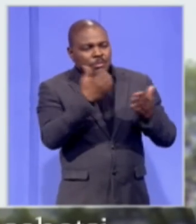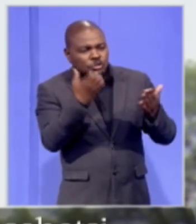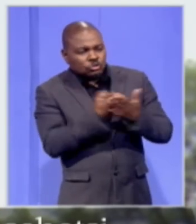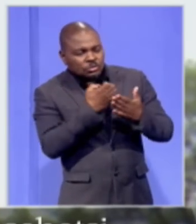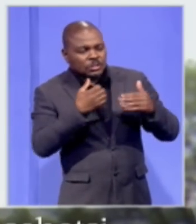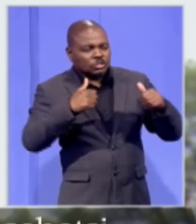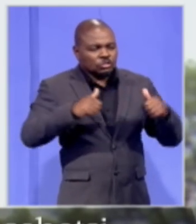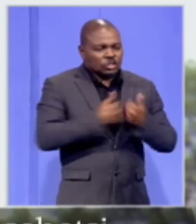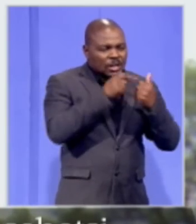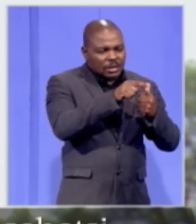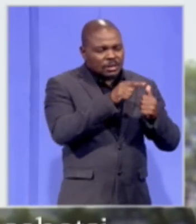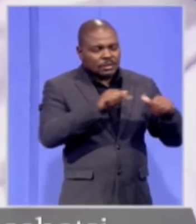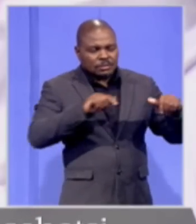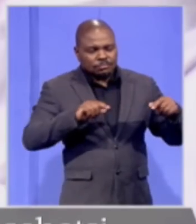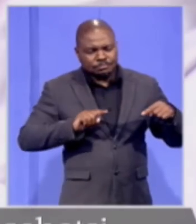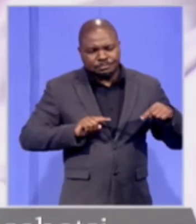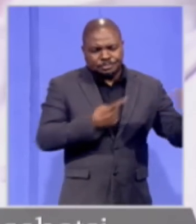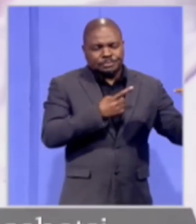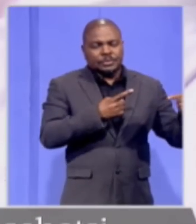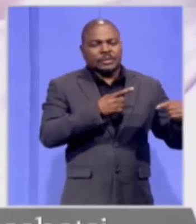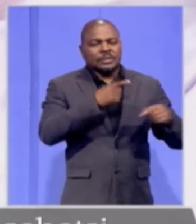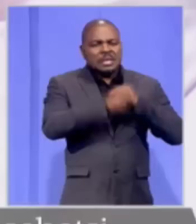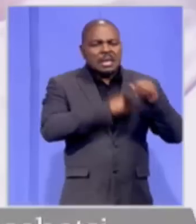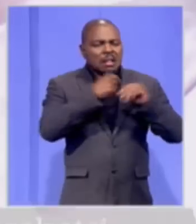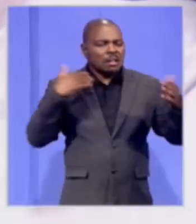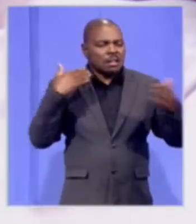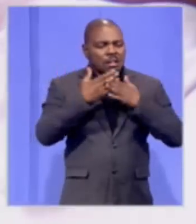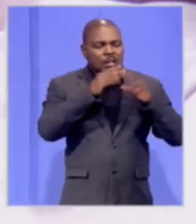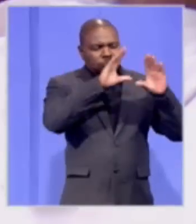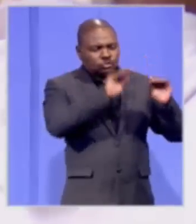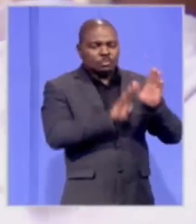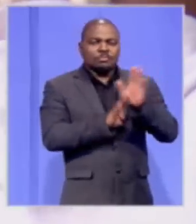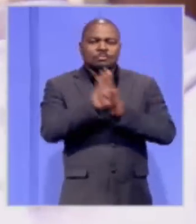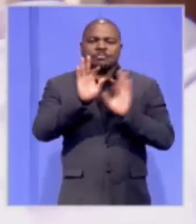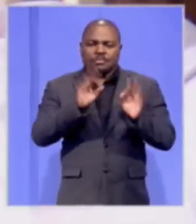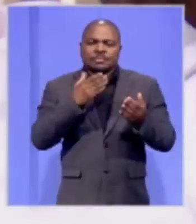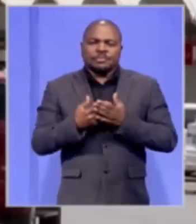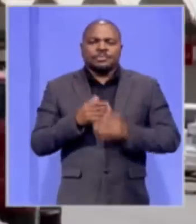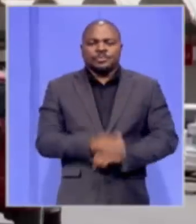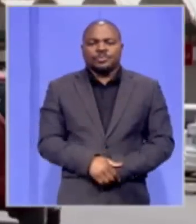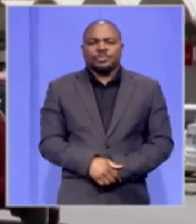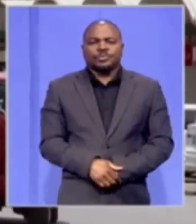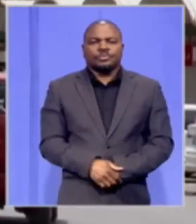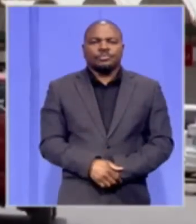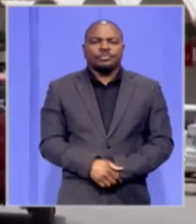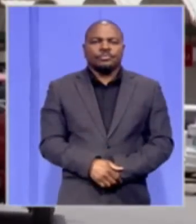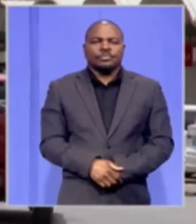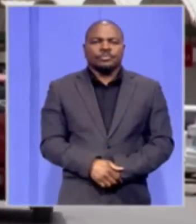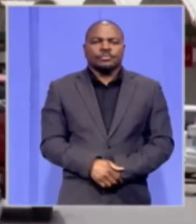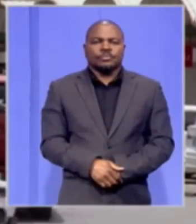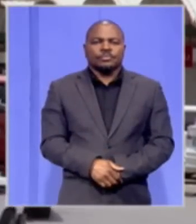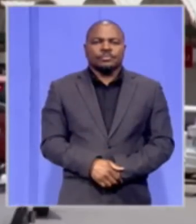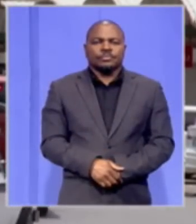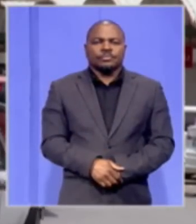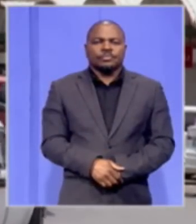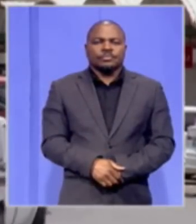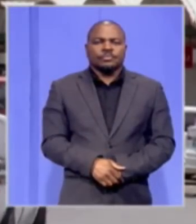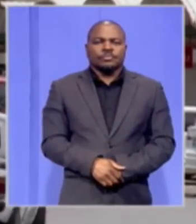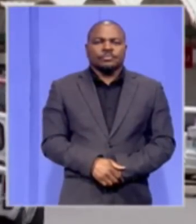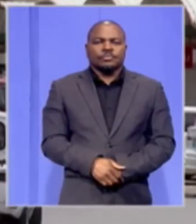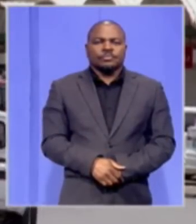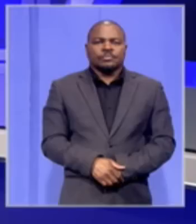ntseng di ama kgolo ikonomi mo dingwageng tse di fetileng. Thabiso Moss, SABC News,